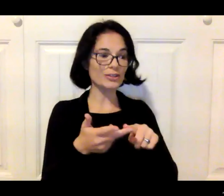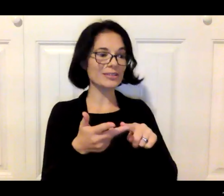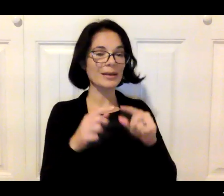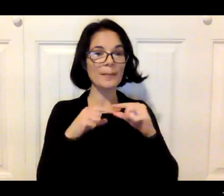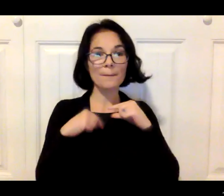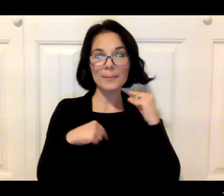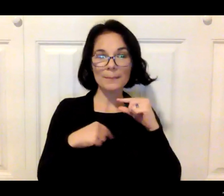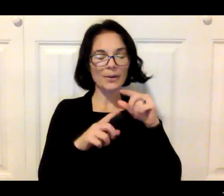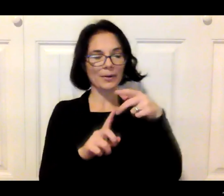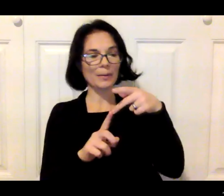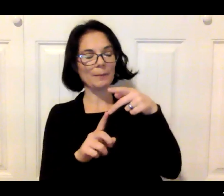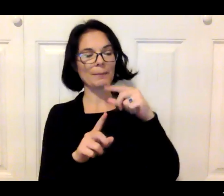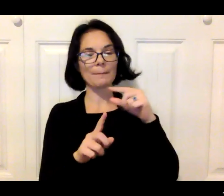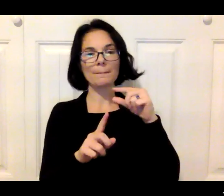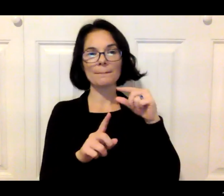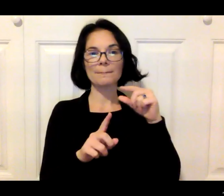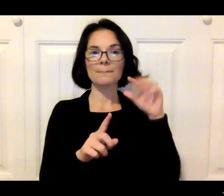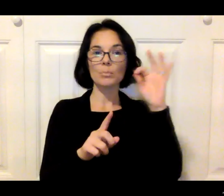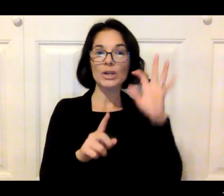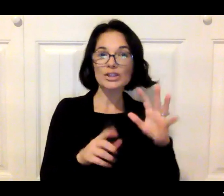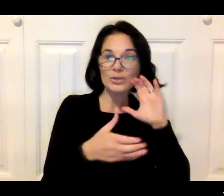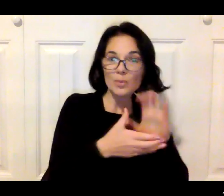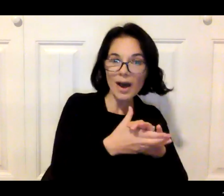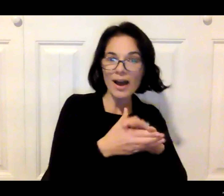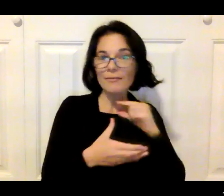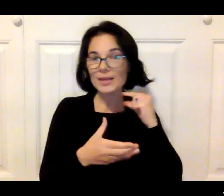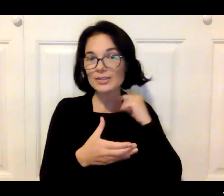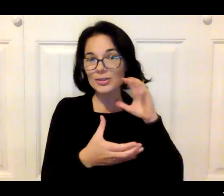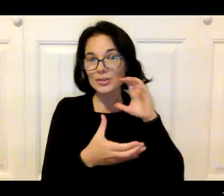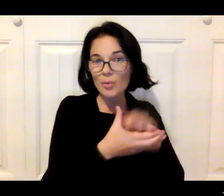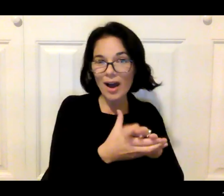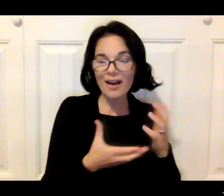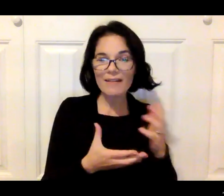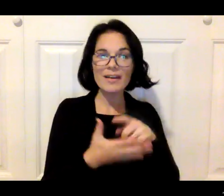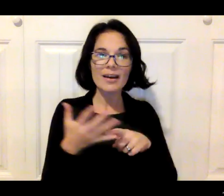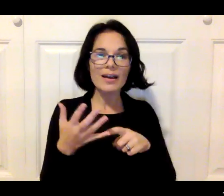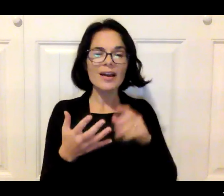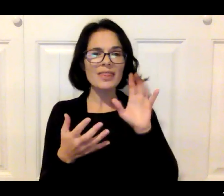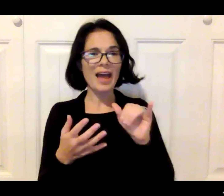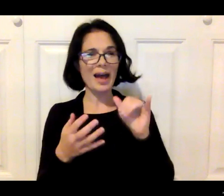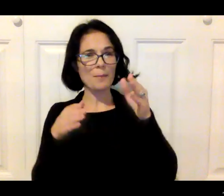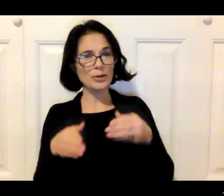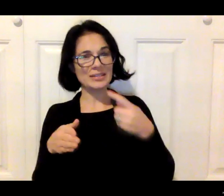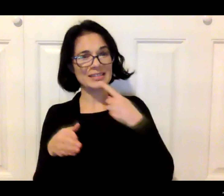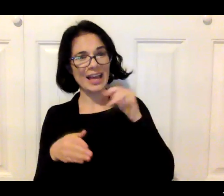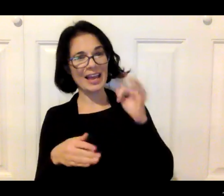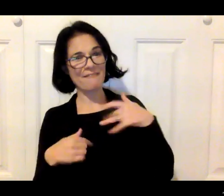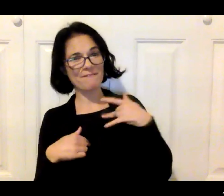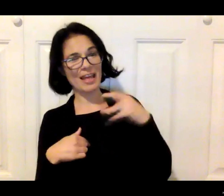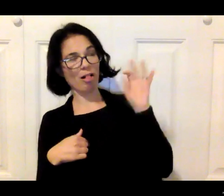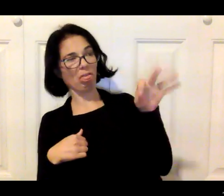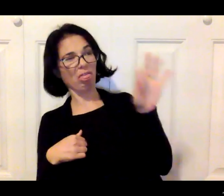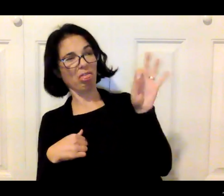and I think this person said nagging. I think if nagging is going to lead to saving lives, keep